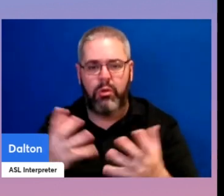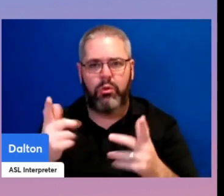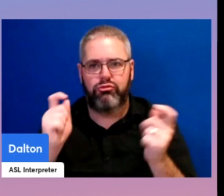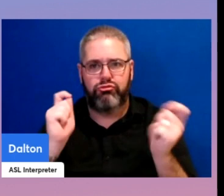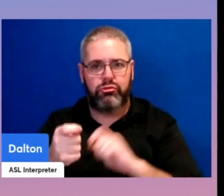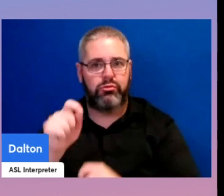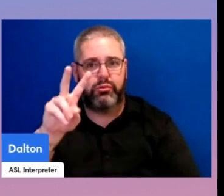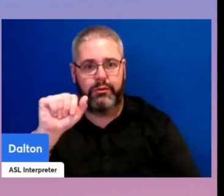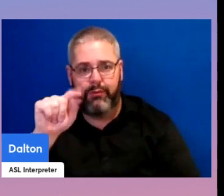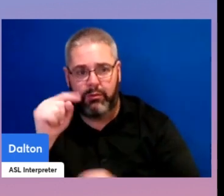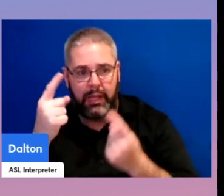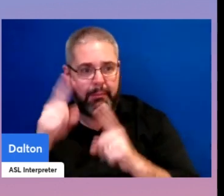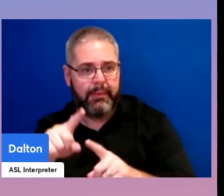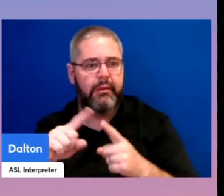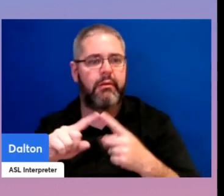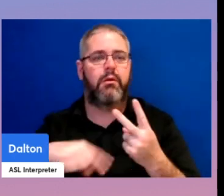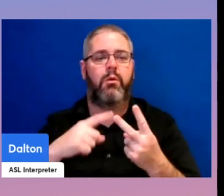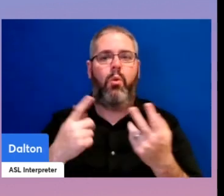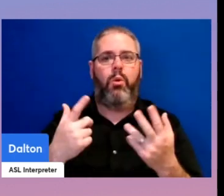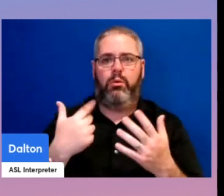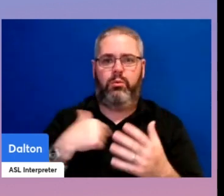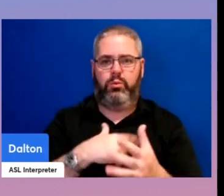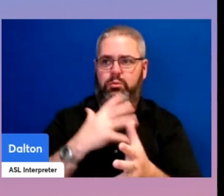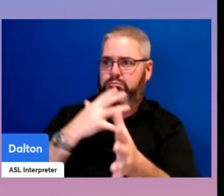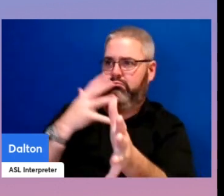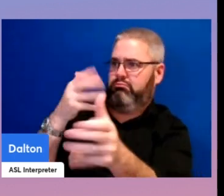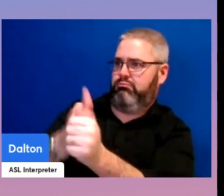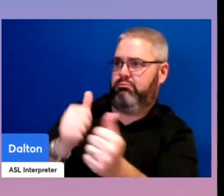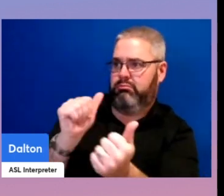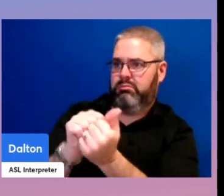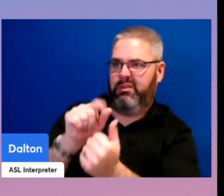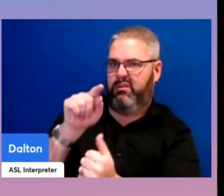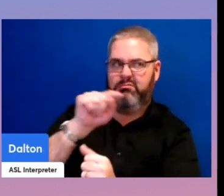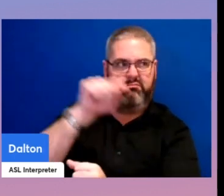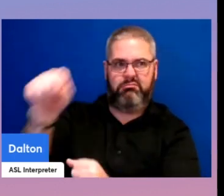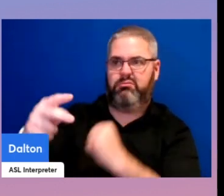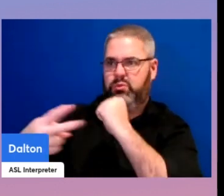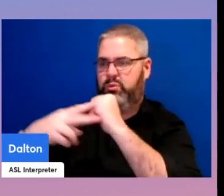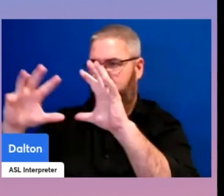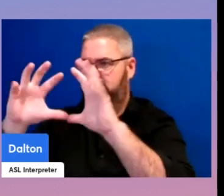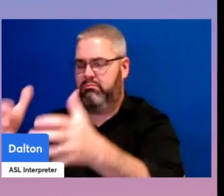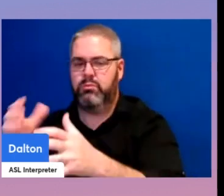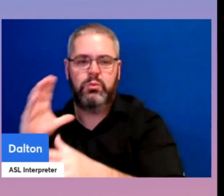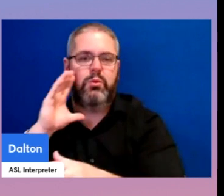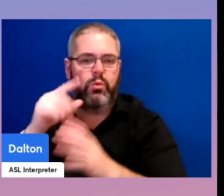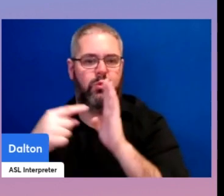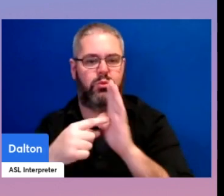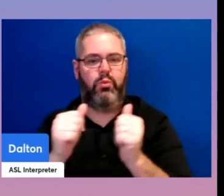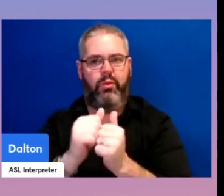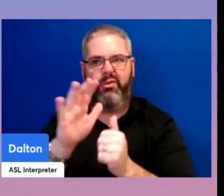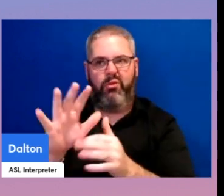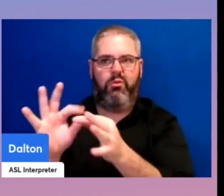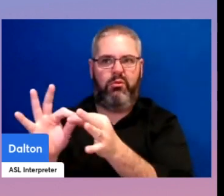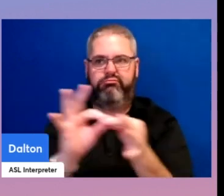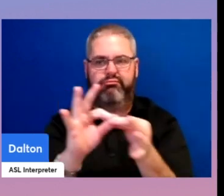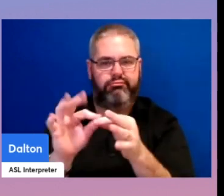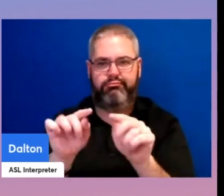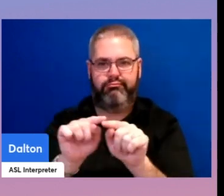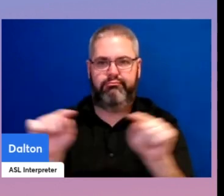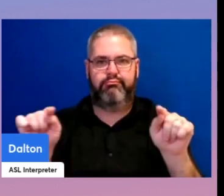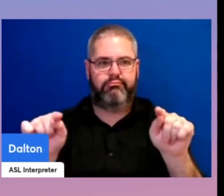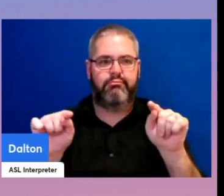what has synchronized in destination is tracked in the association object. This